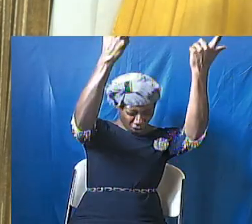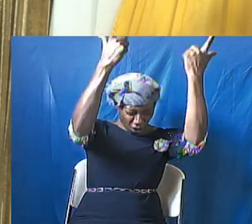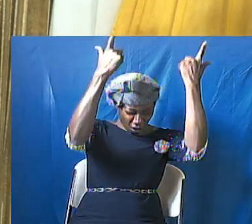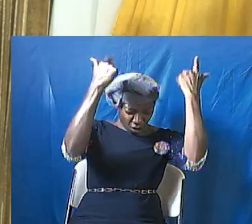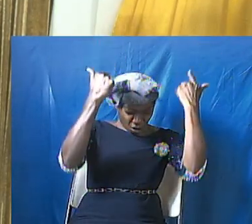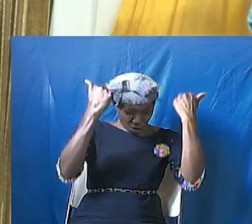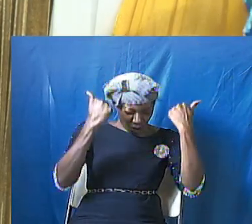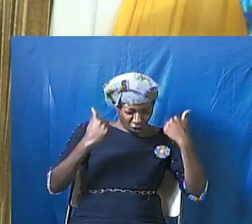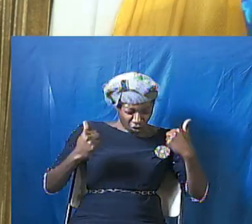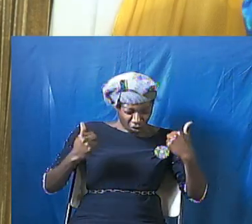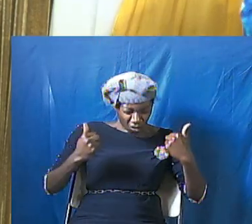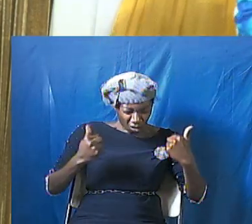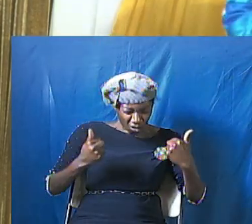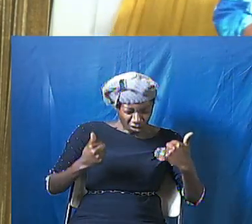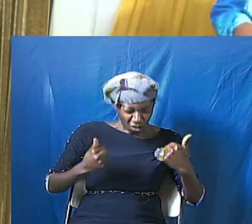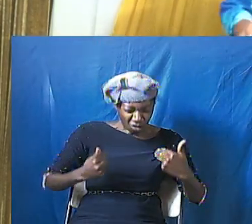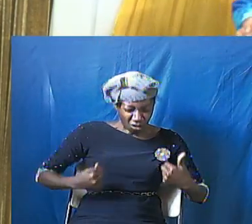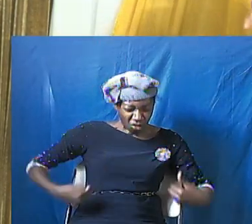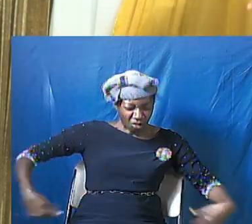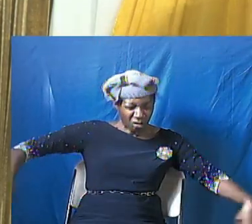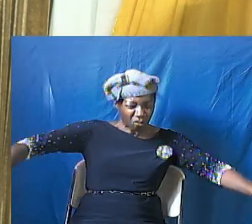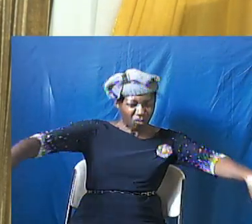be with us, Jesus.